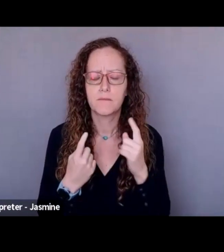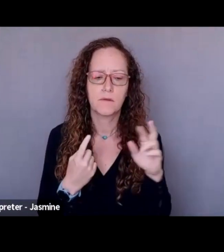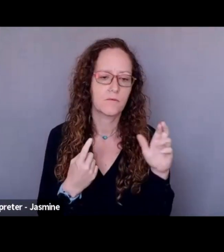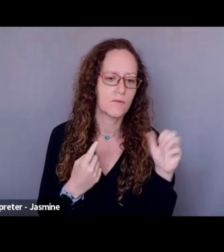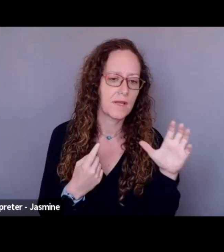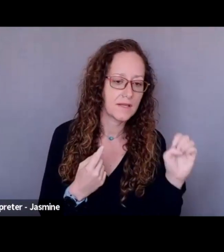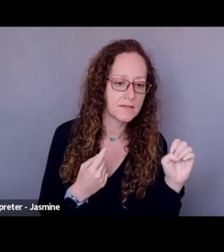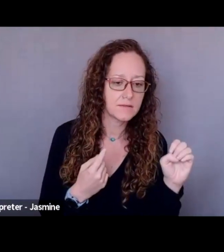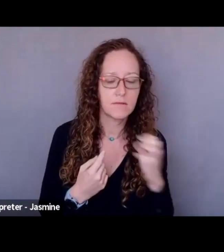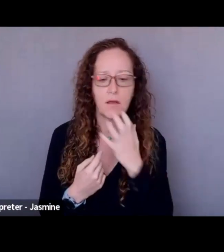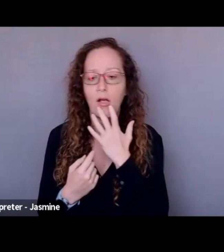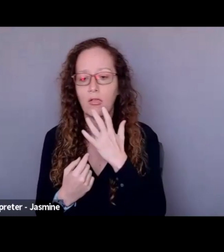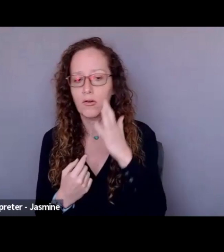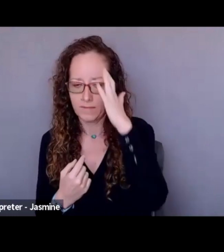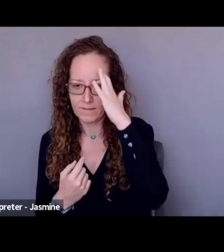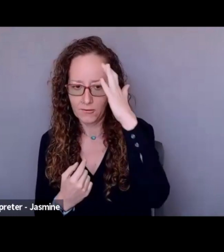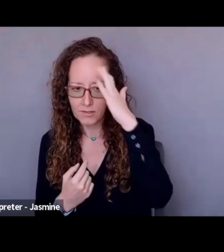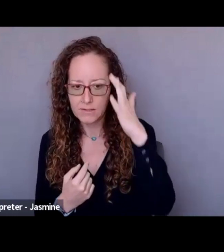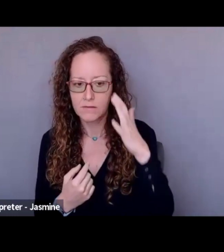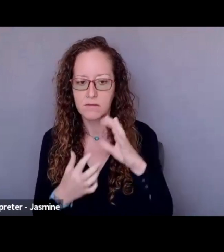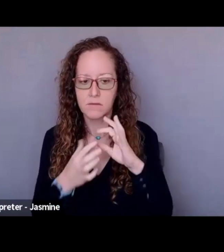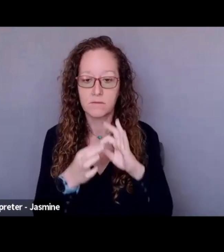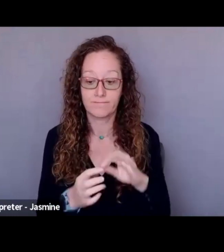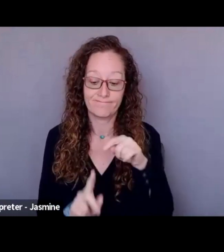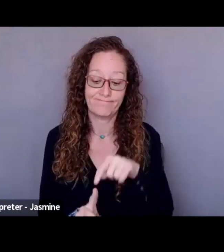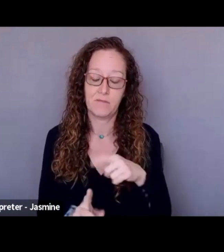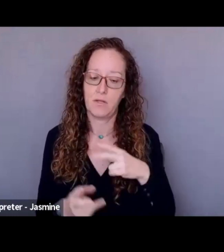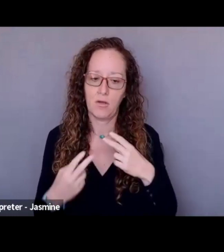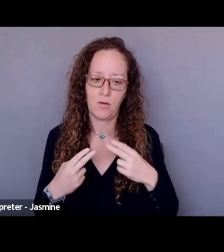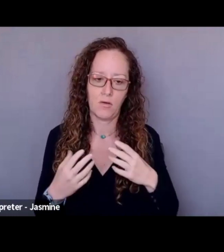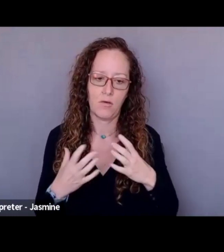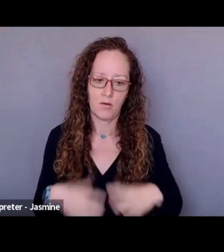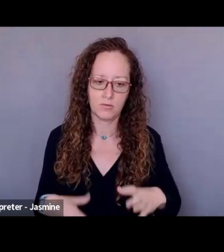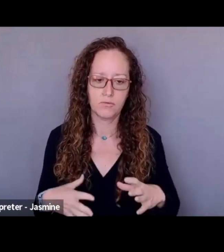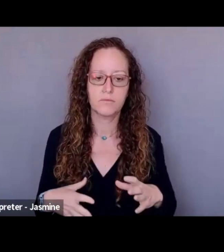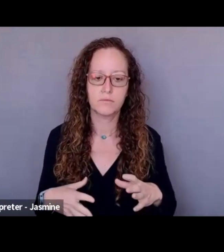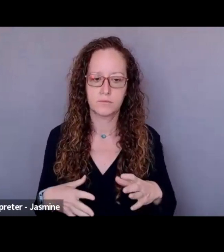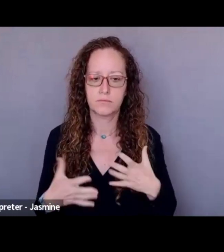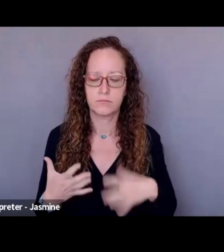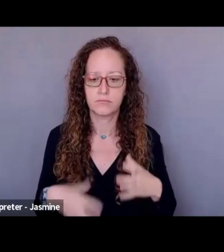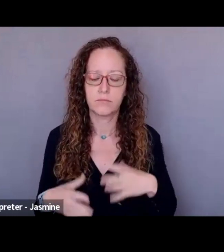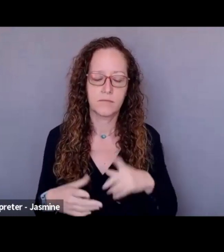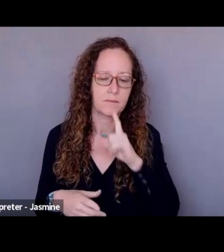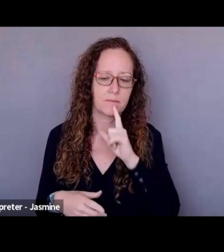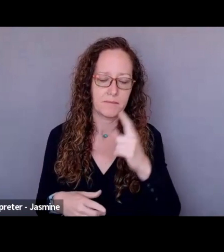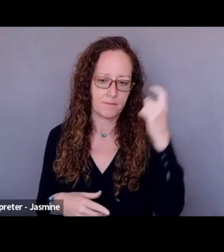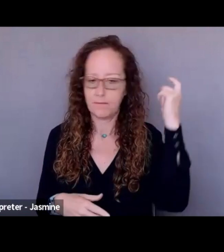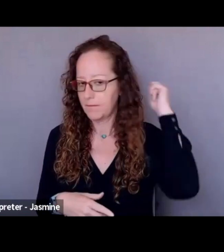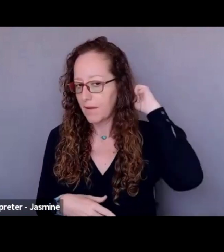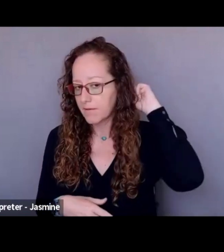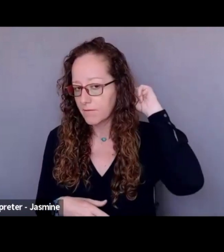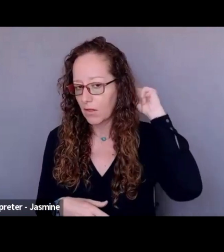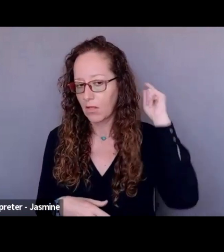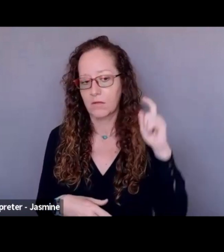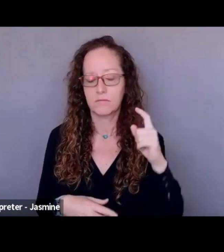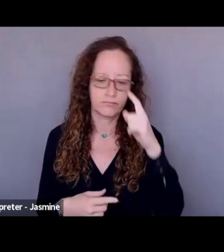color theory, especially with costumes. So that way it's a matter of being mindful to who you